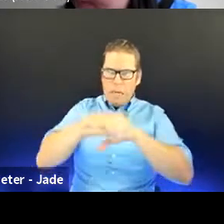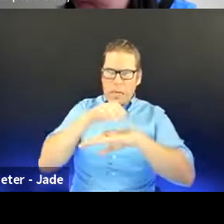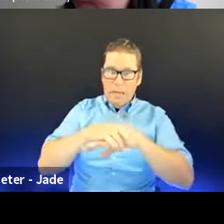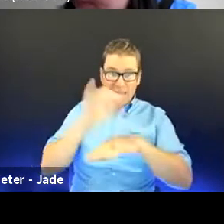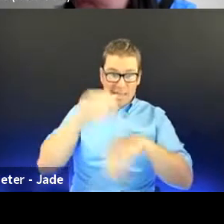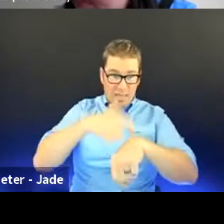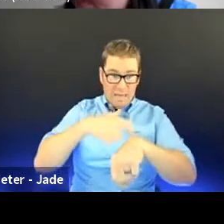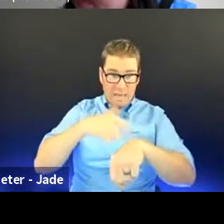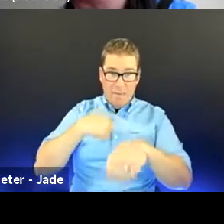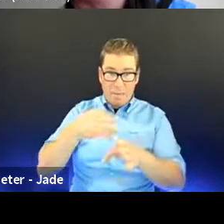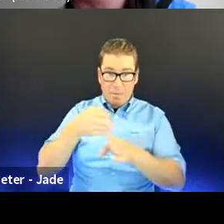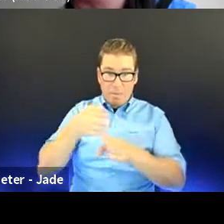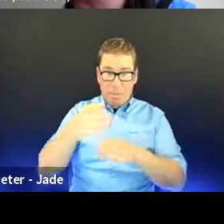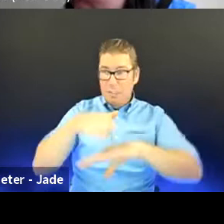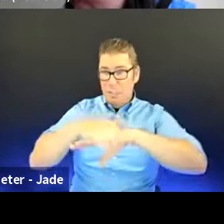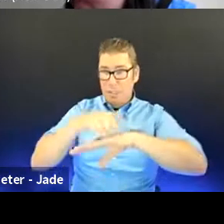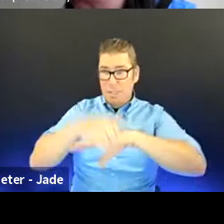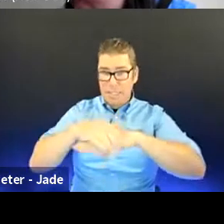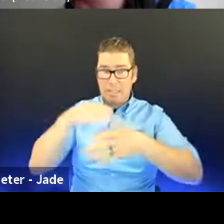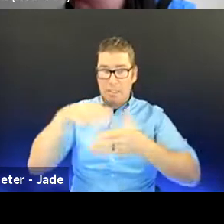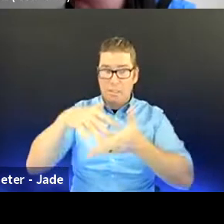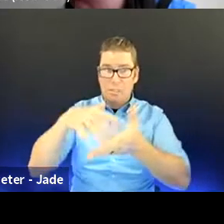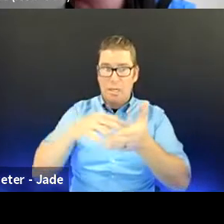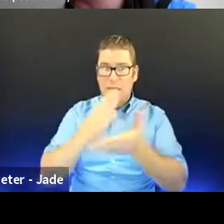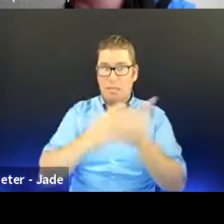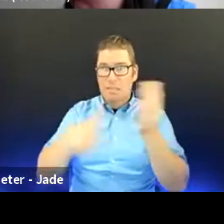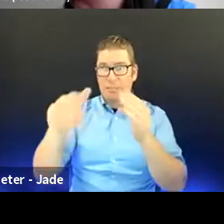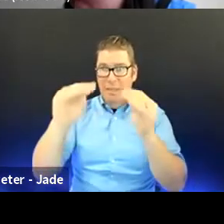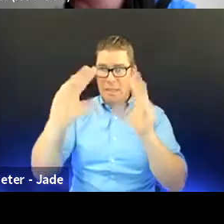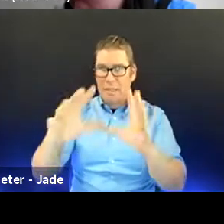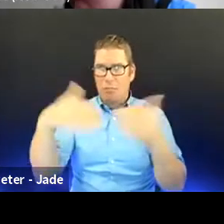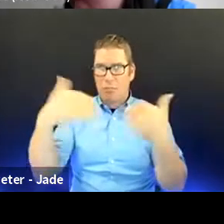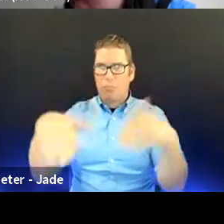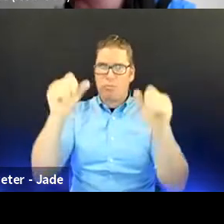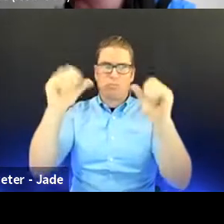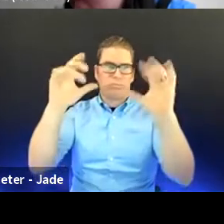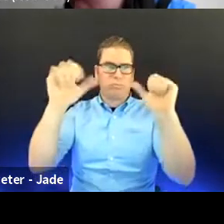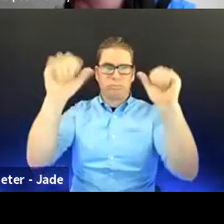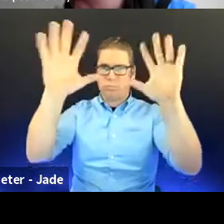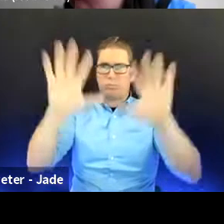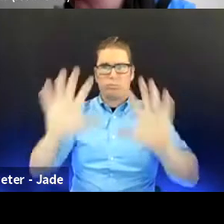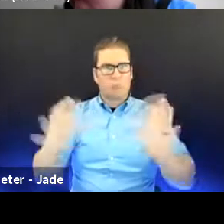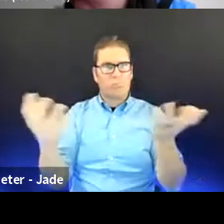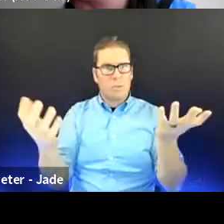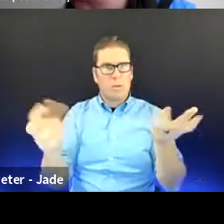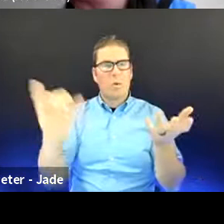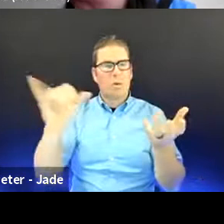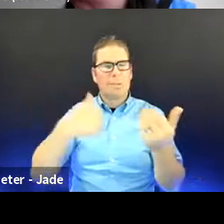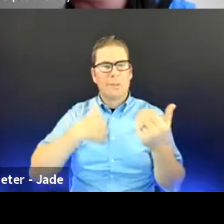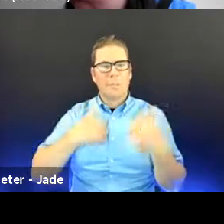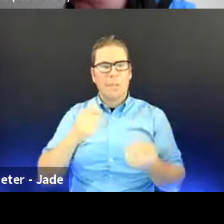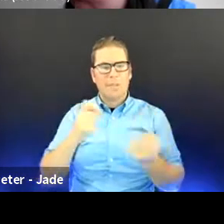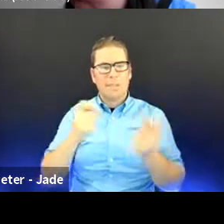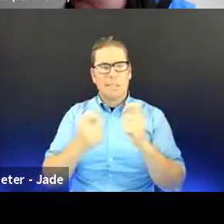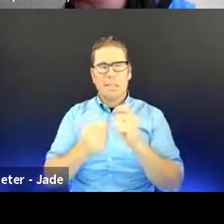at that time, had some incredible professors, and I also started to get a little bit more serious about poetry